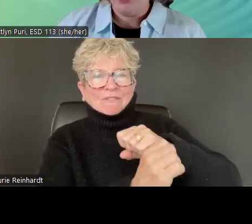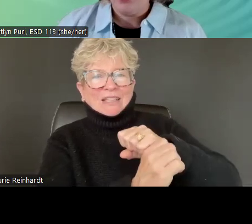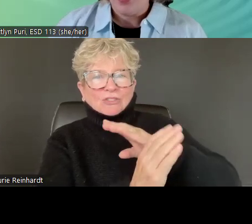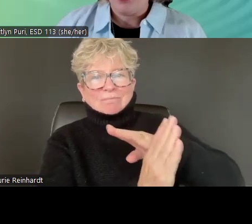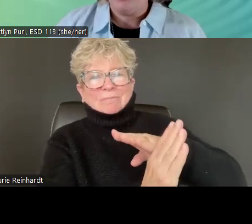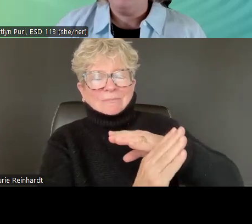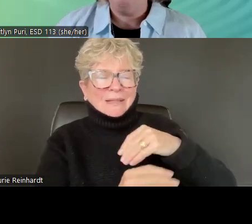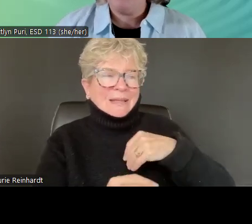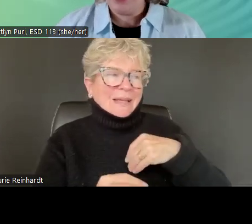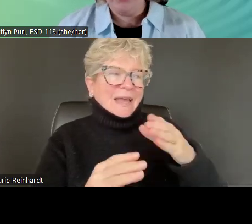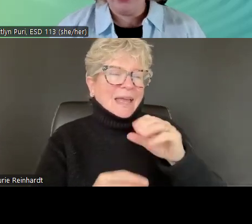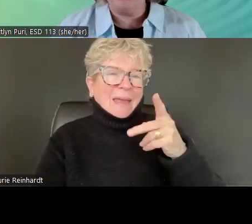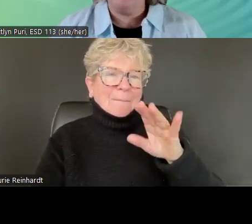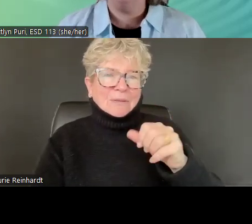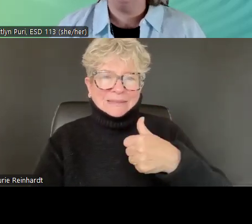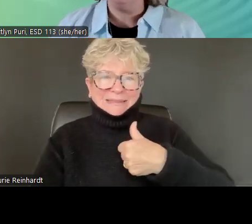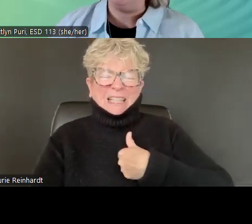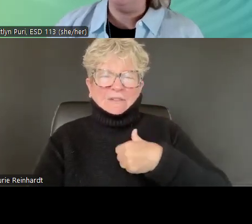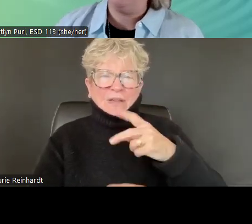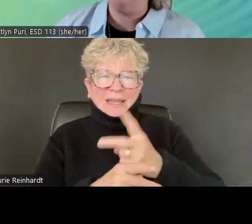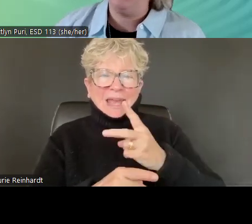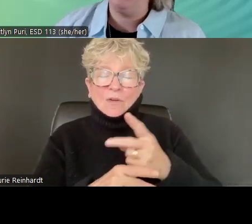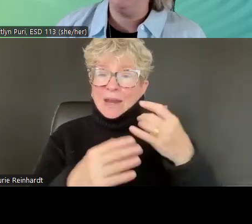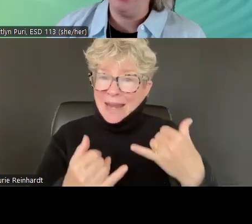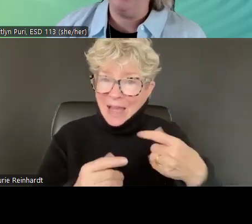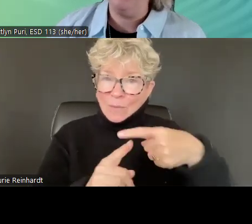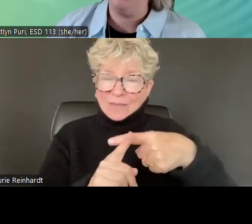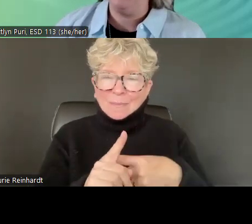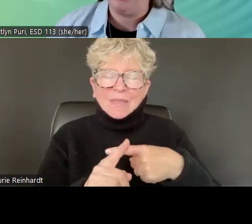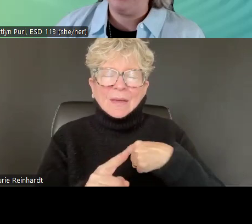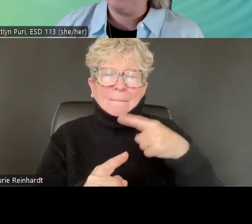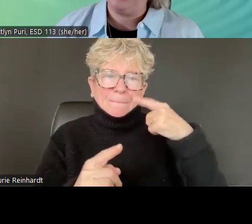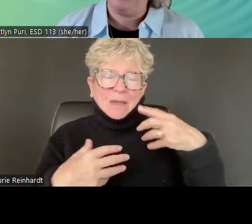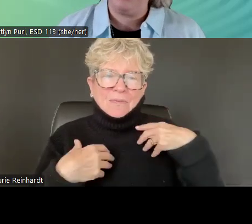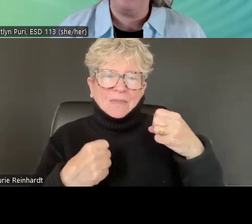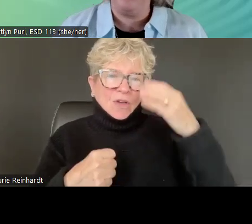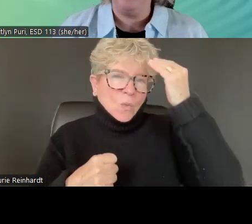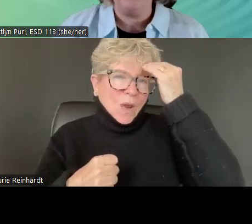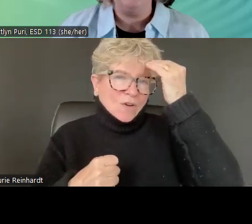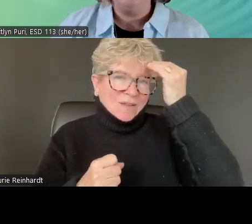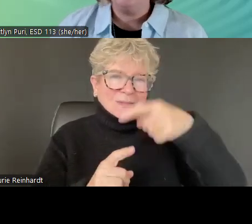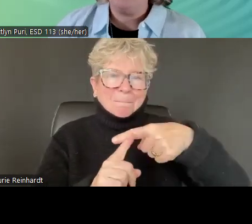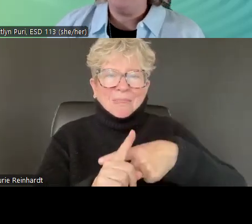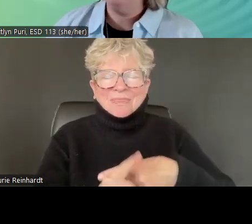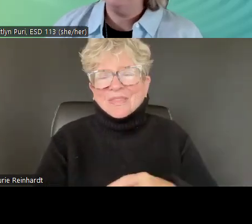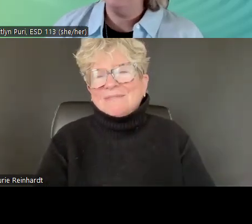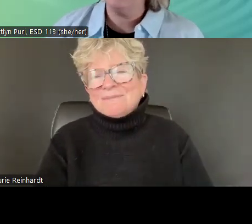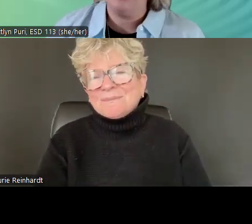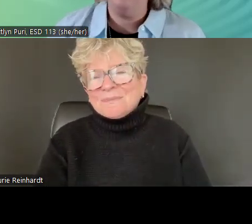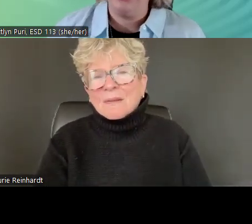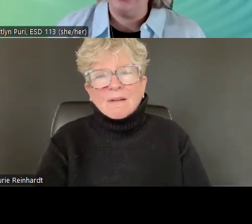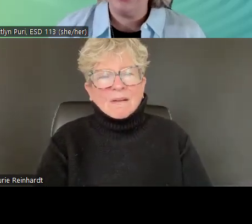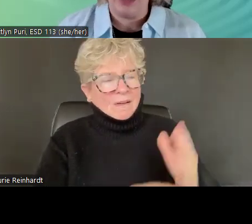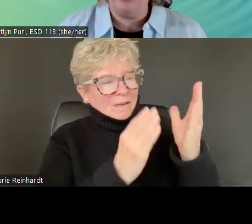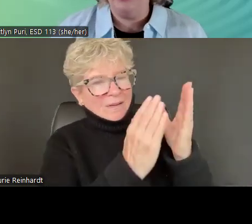self-care, and May, we are currently doing our Mental Health Awareness Month. So all of these